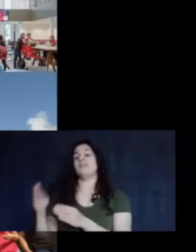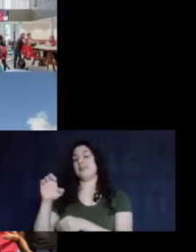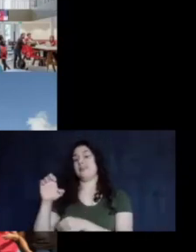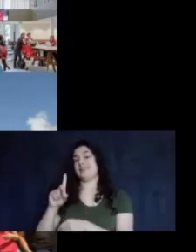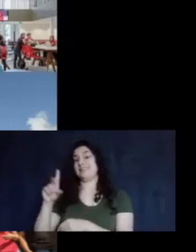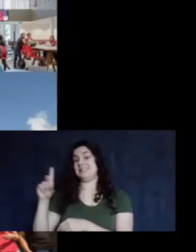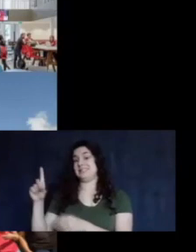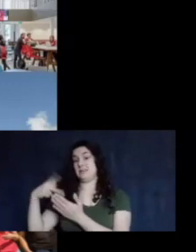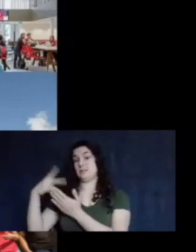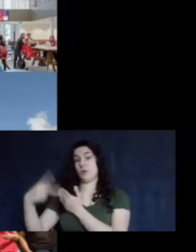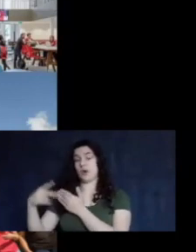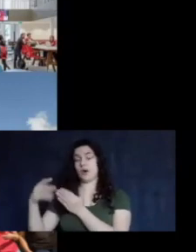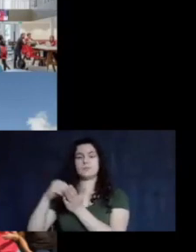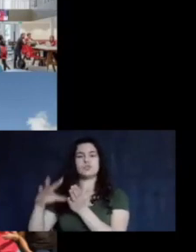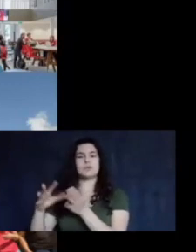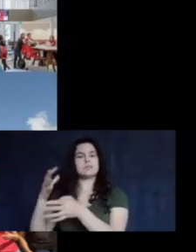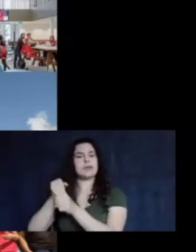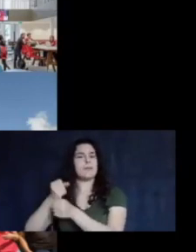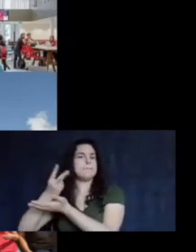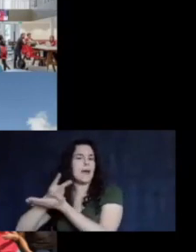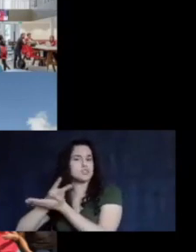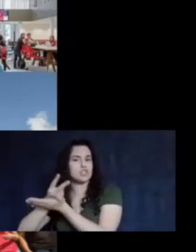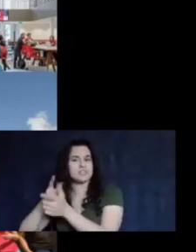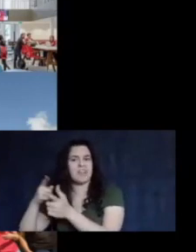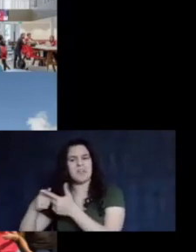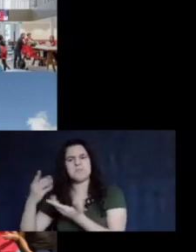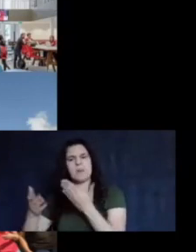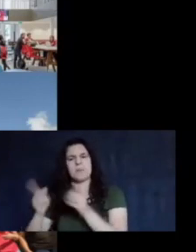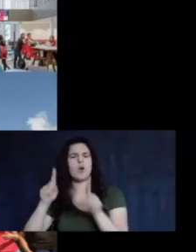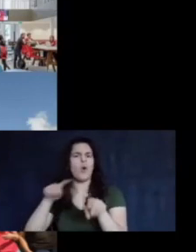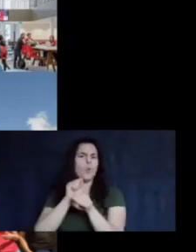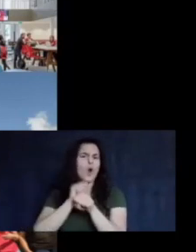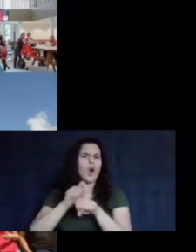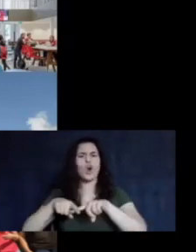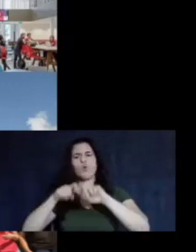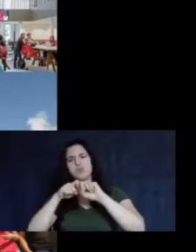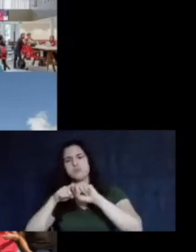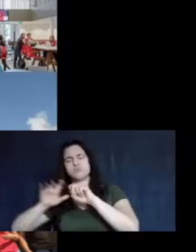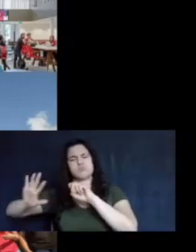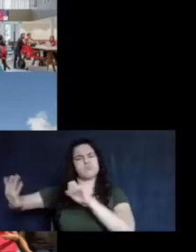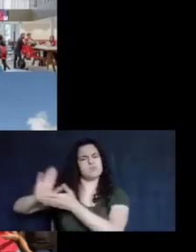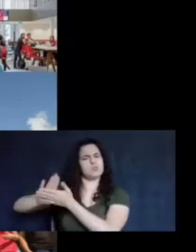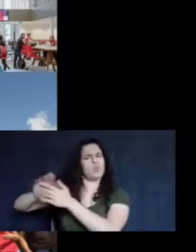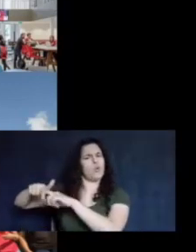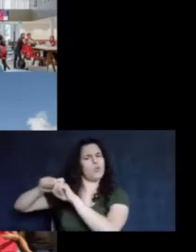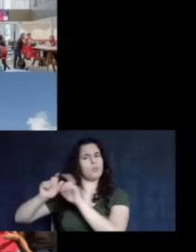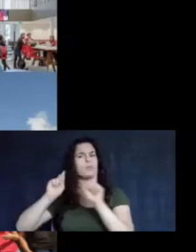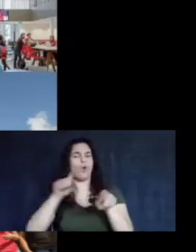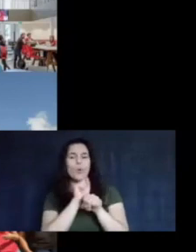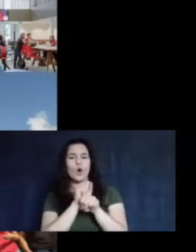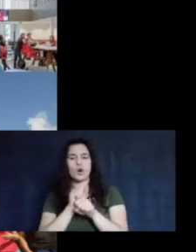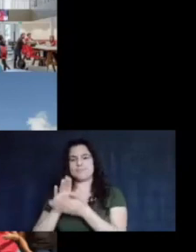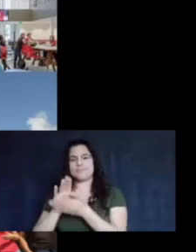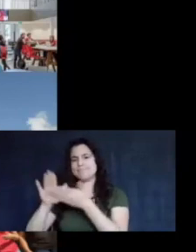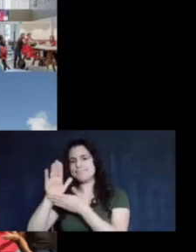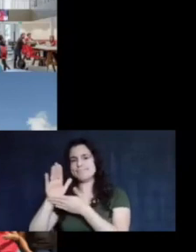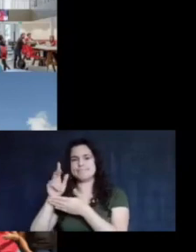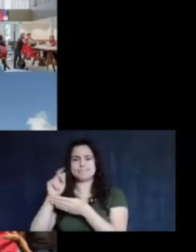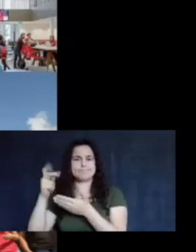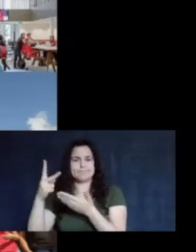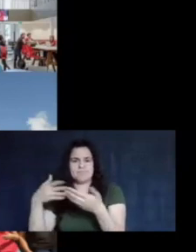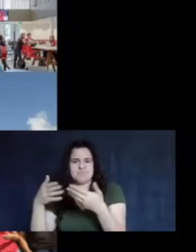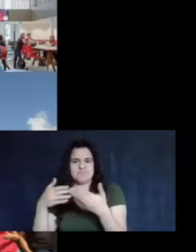students obtain a master's and usually sit out for a number of years and they go to work, whether it be in higher ed or K-12. And